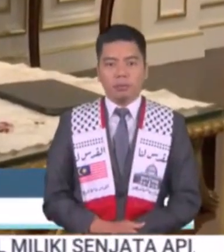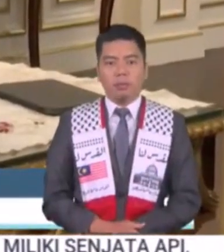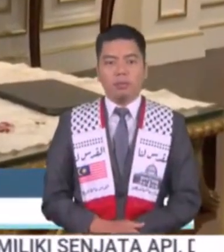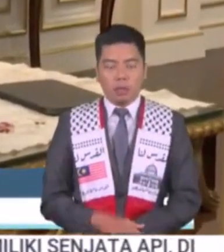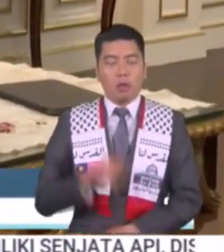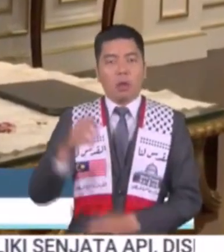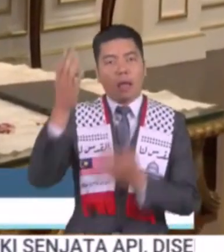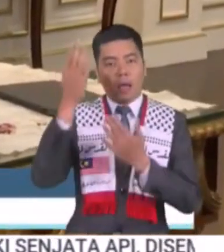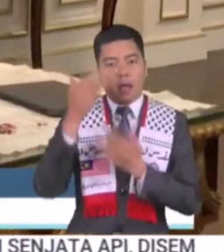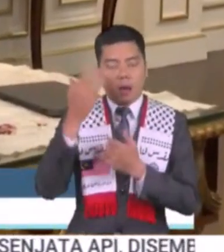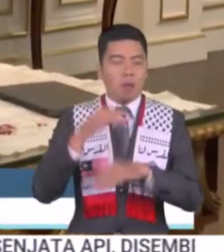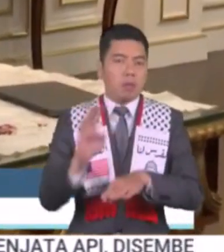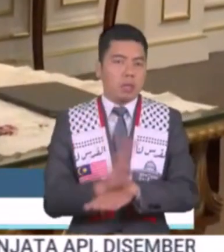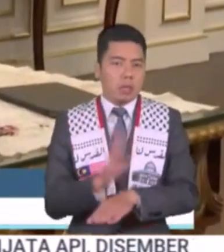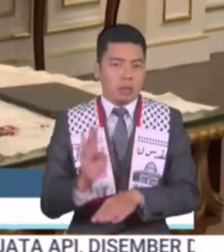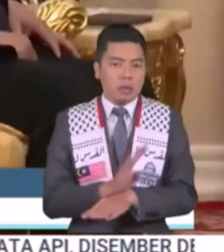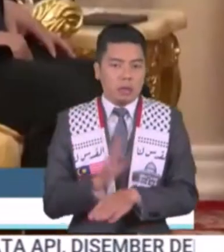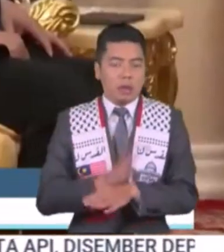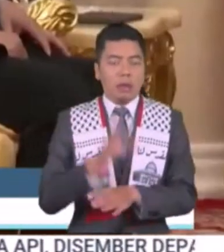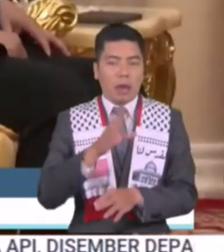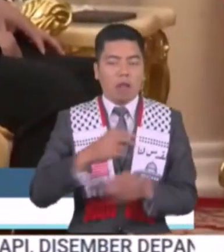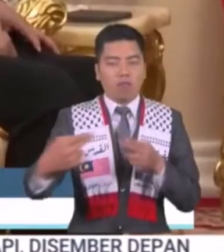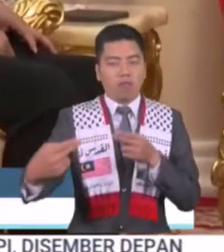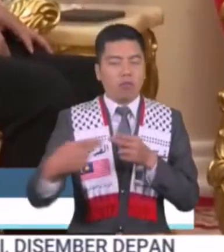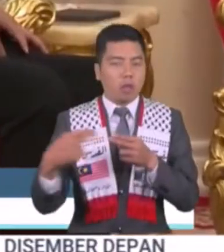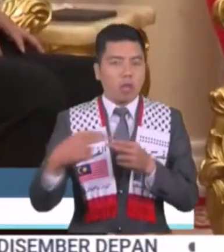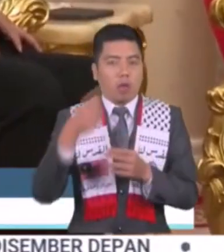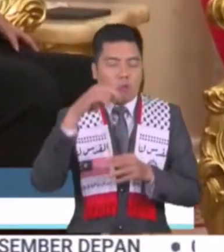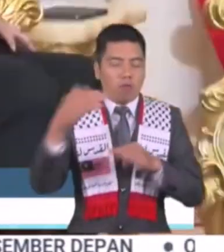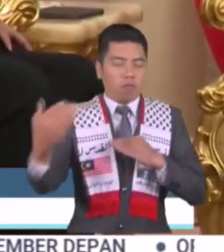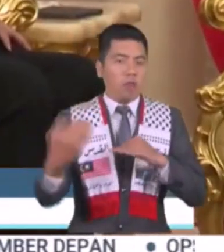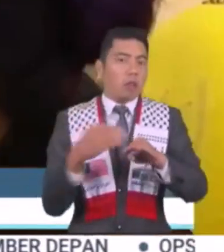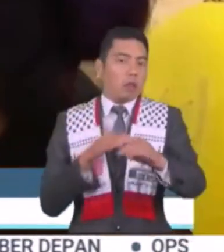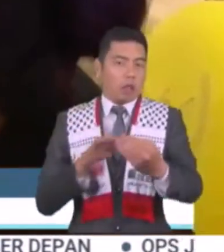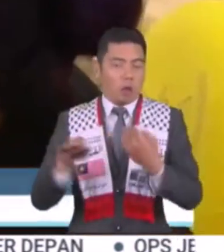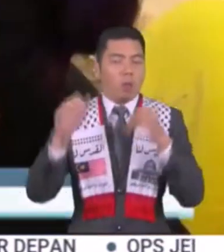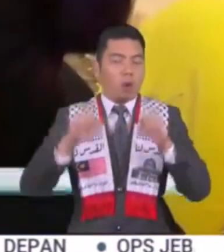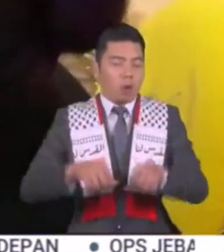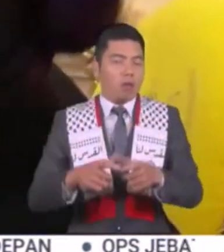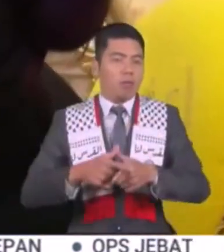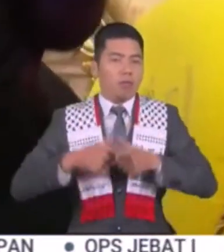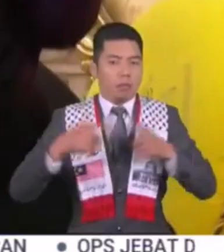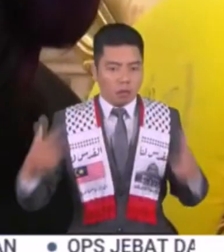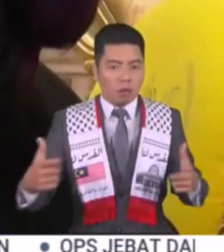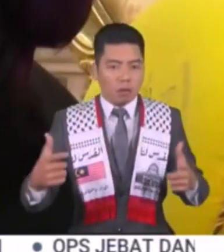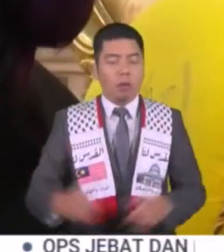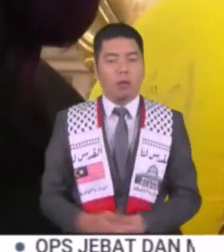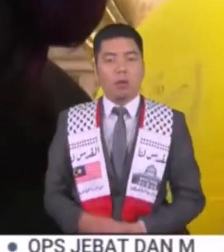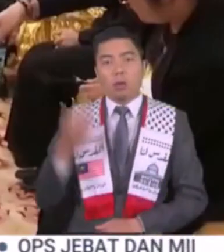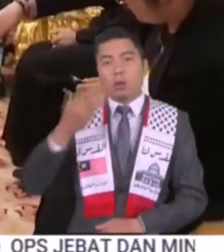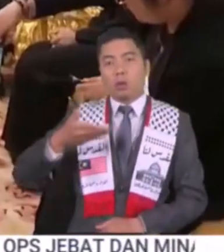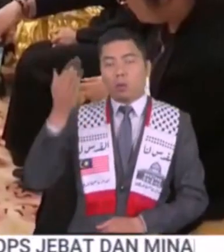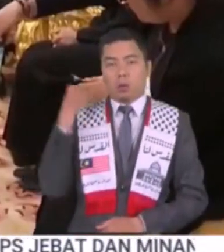Beliau juga berharap dagangan dan ketersambungan pelancongan dua hala akan terus berkembang. Terdahulu,